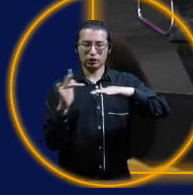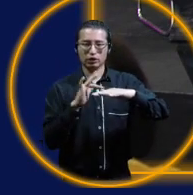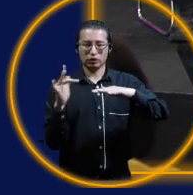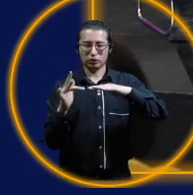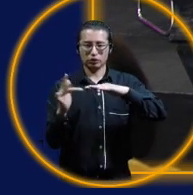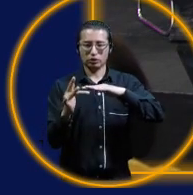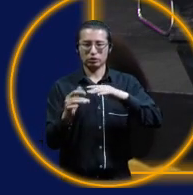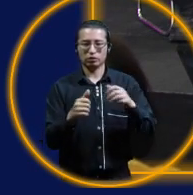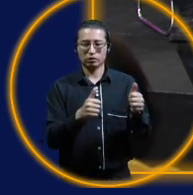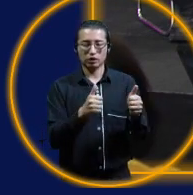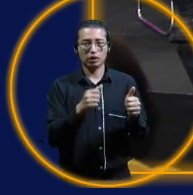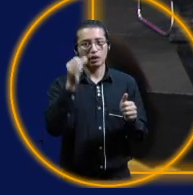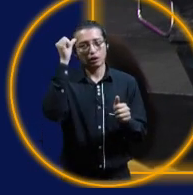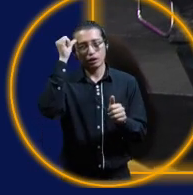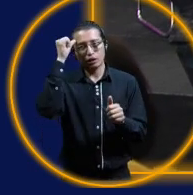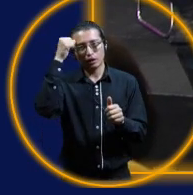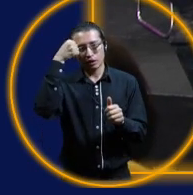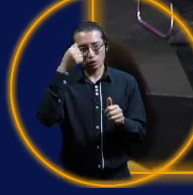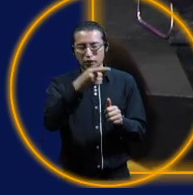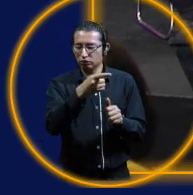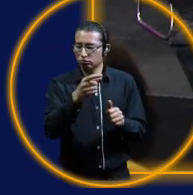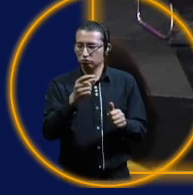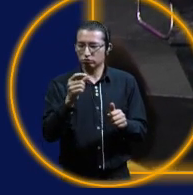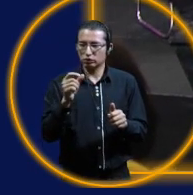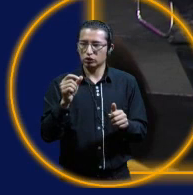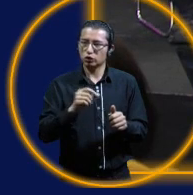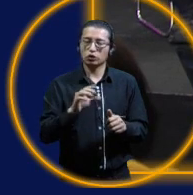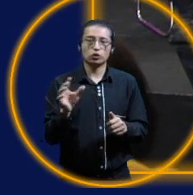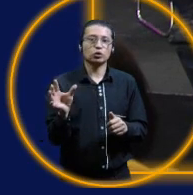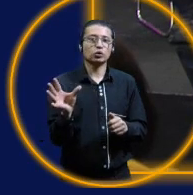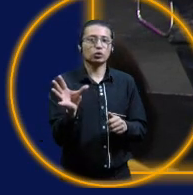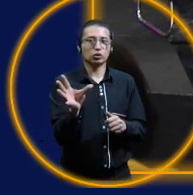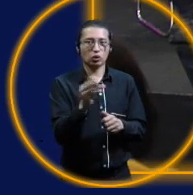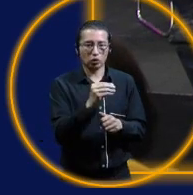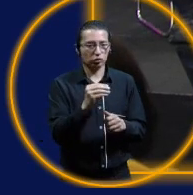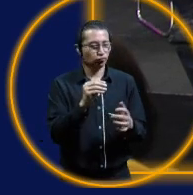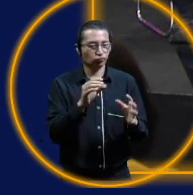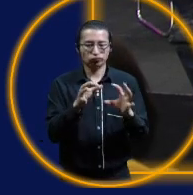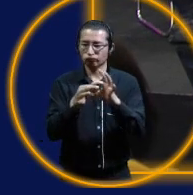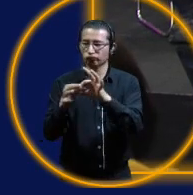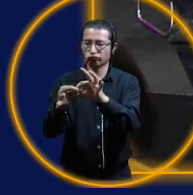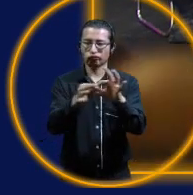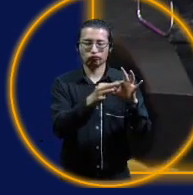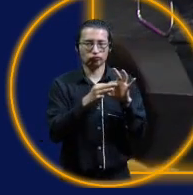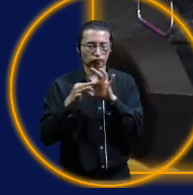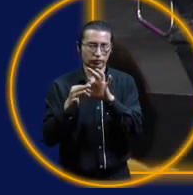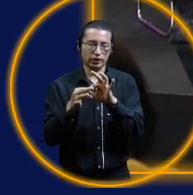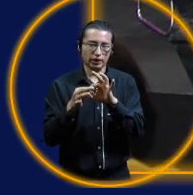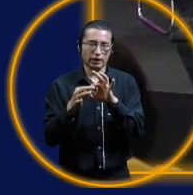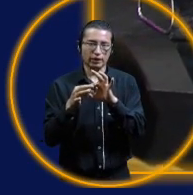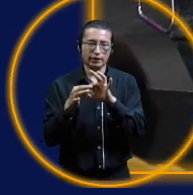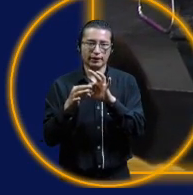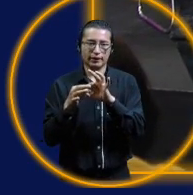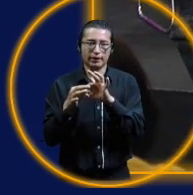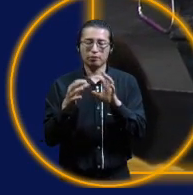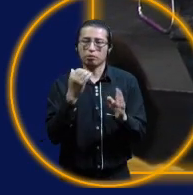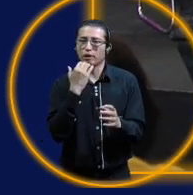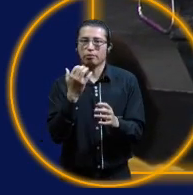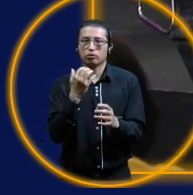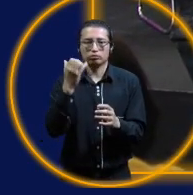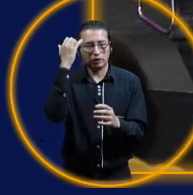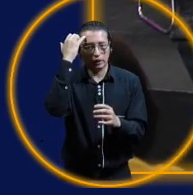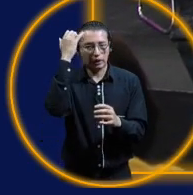that we all collectively do make it what it is. So even if you have an idea that doesn't seem